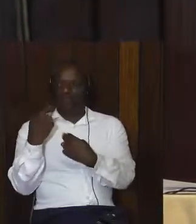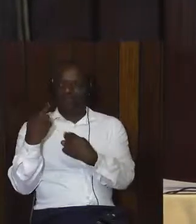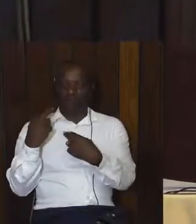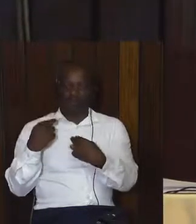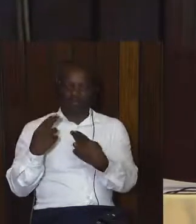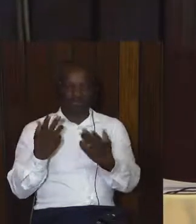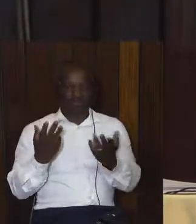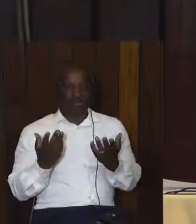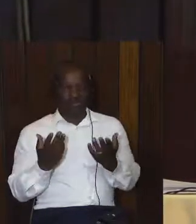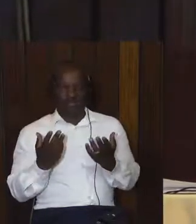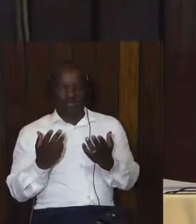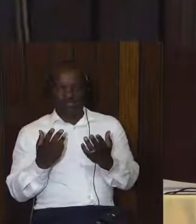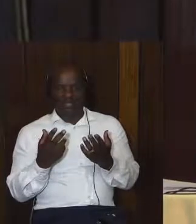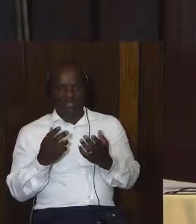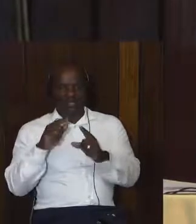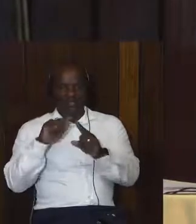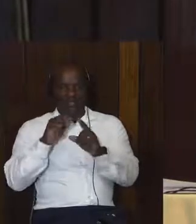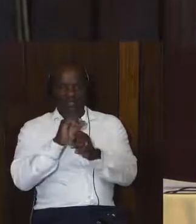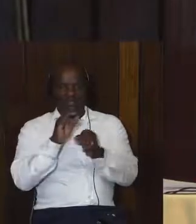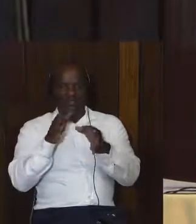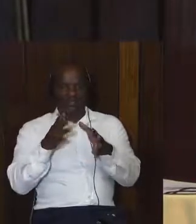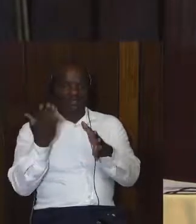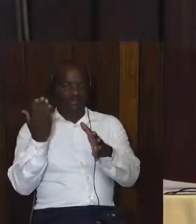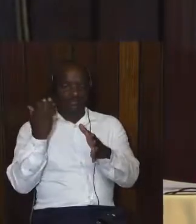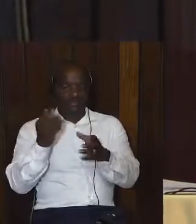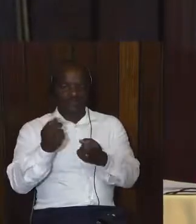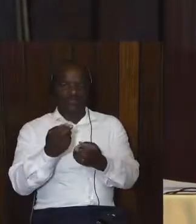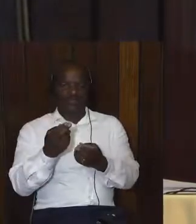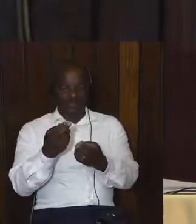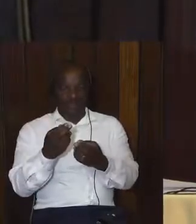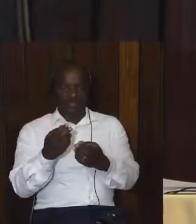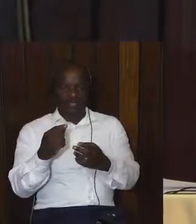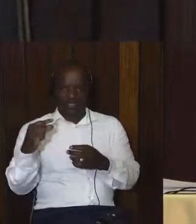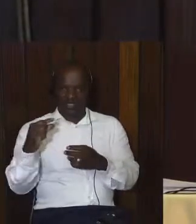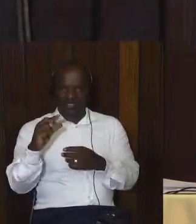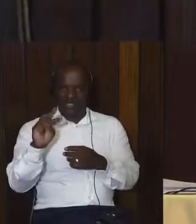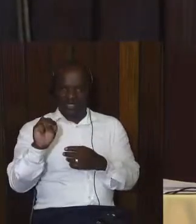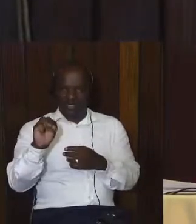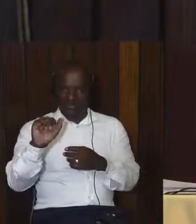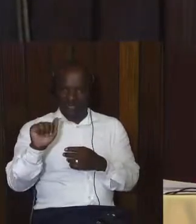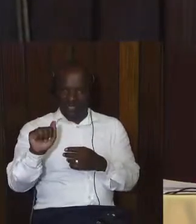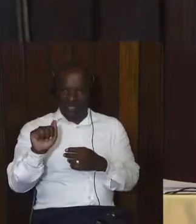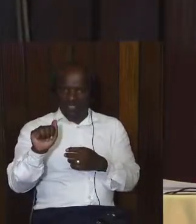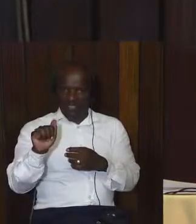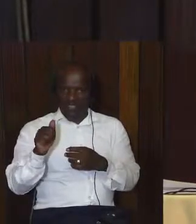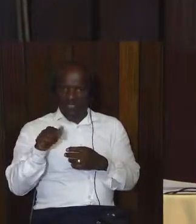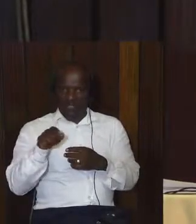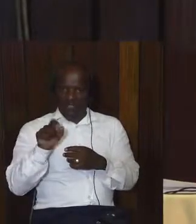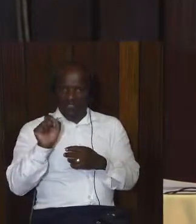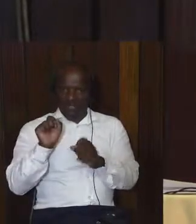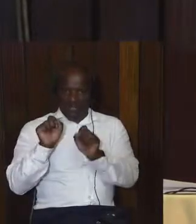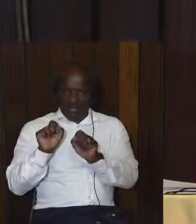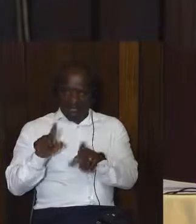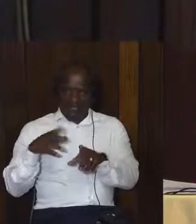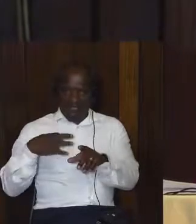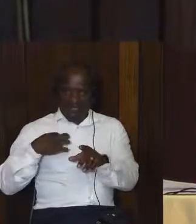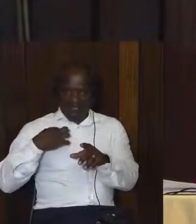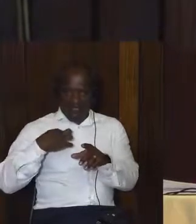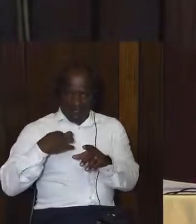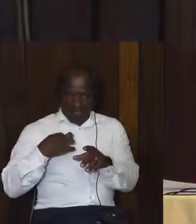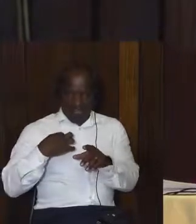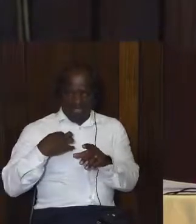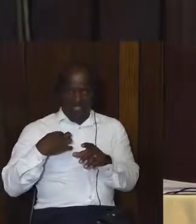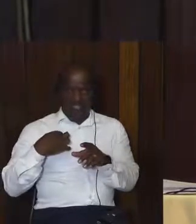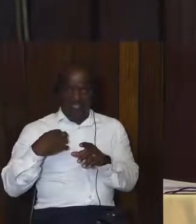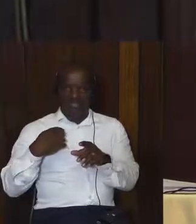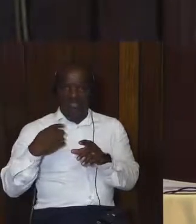But at some point in time, Chair, we were told that GMA has volunteered its